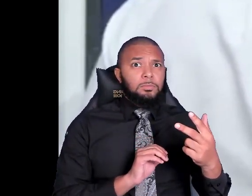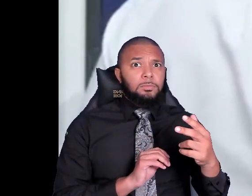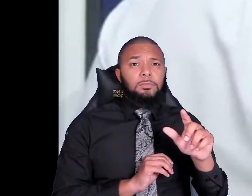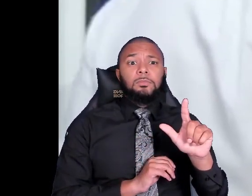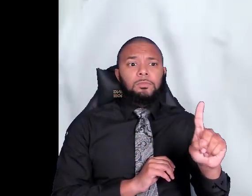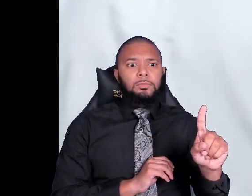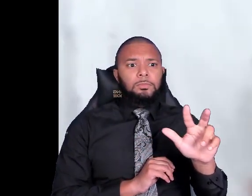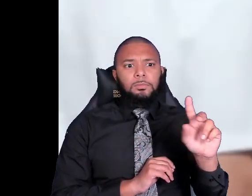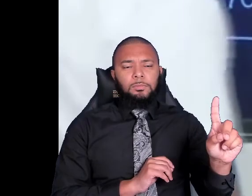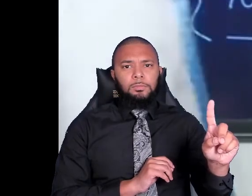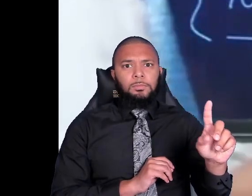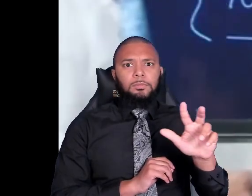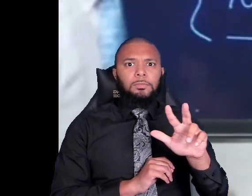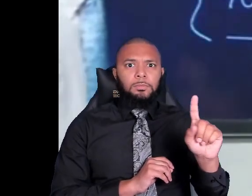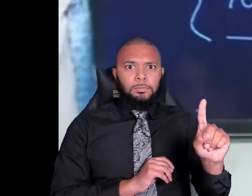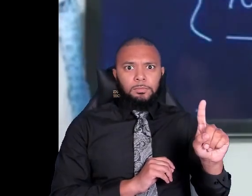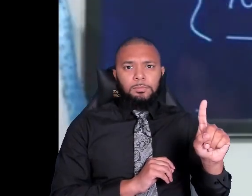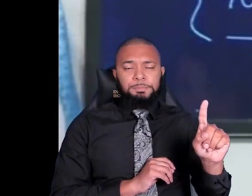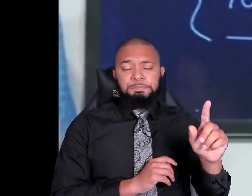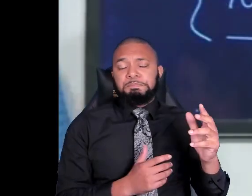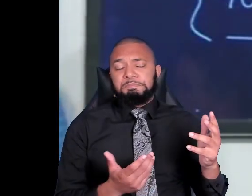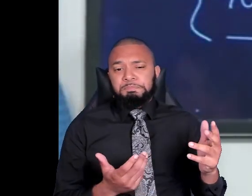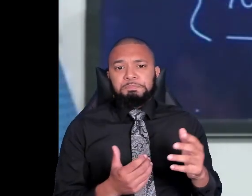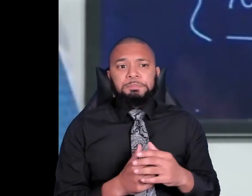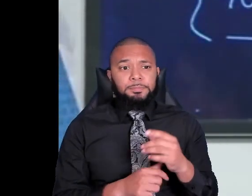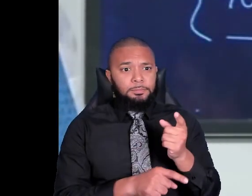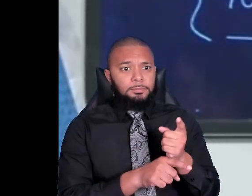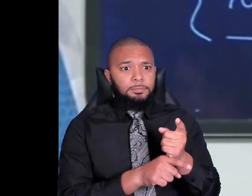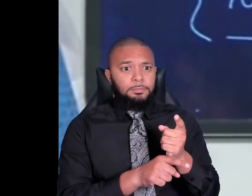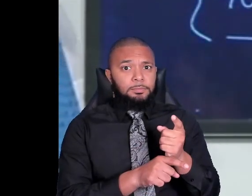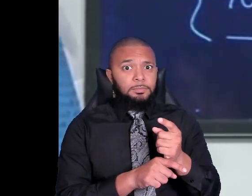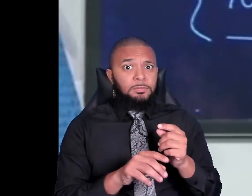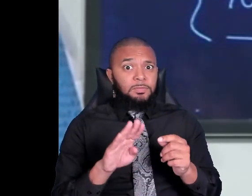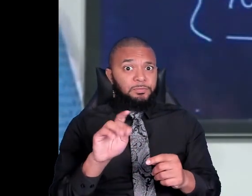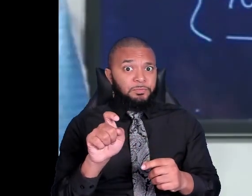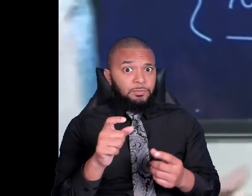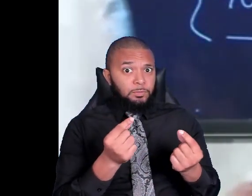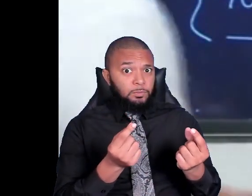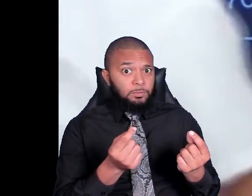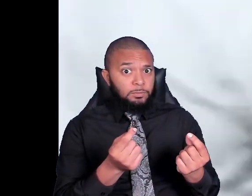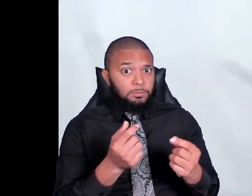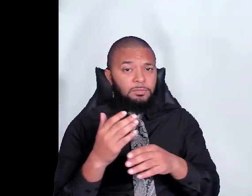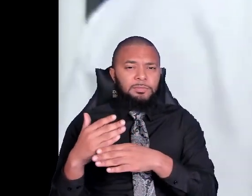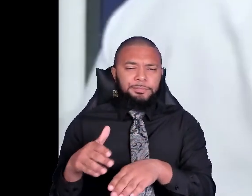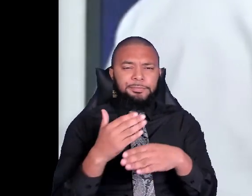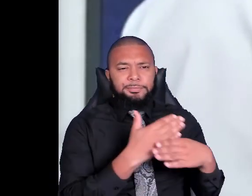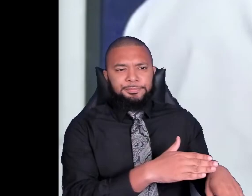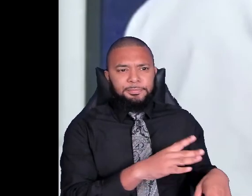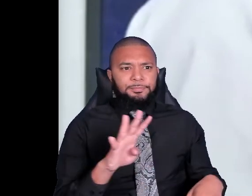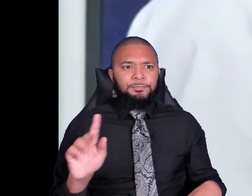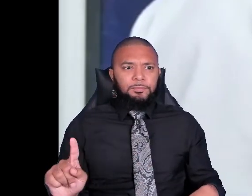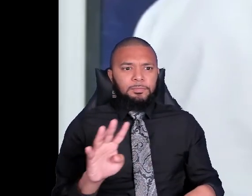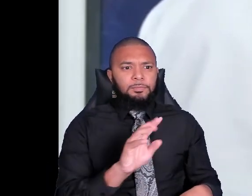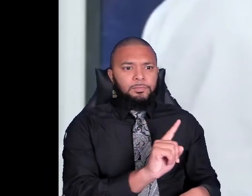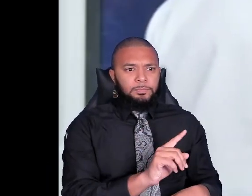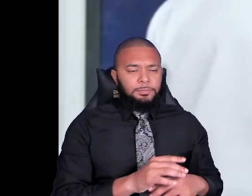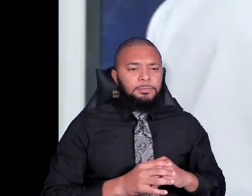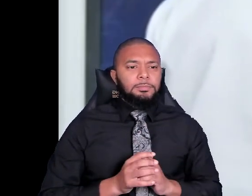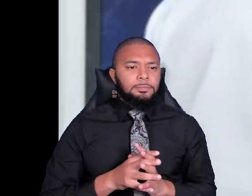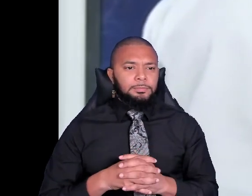31. Yeah, exactly. Okay. And to get rid of the 41, we would? Divide both sides by 41. Good.